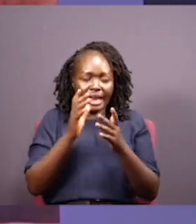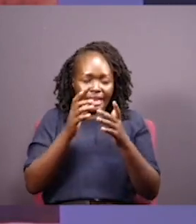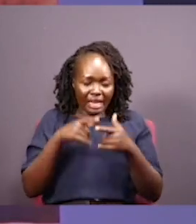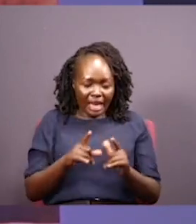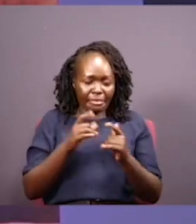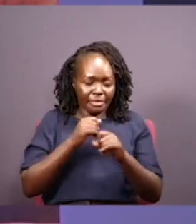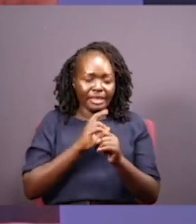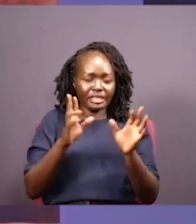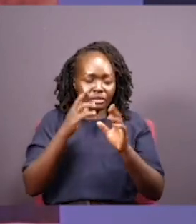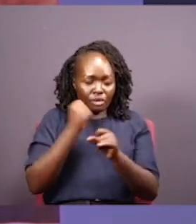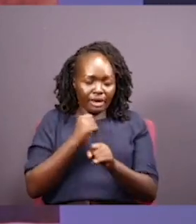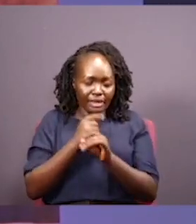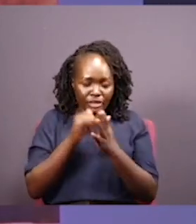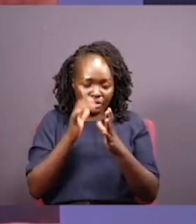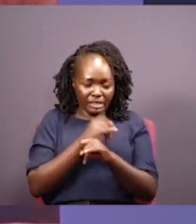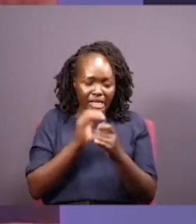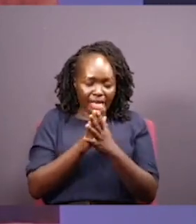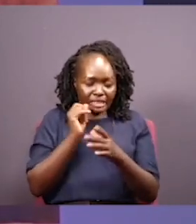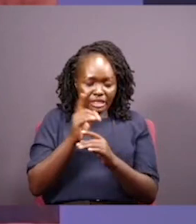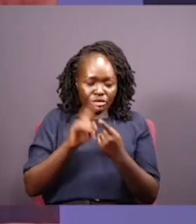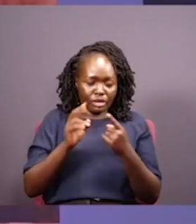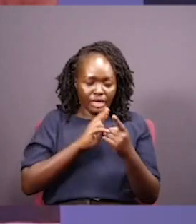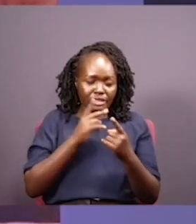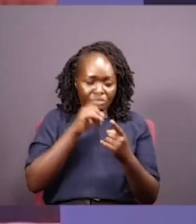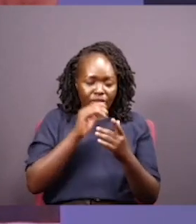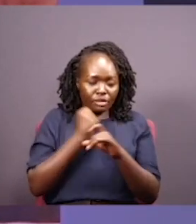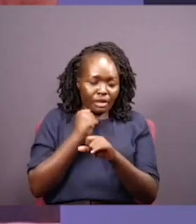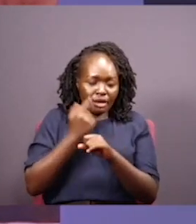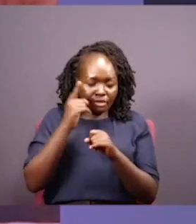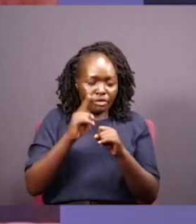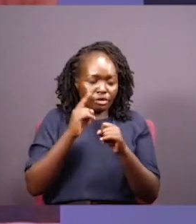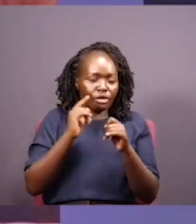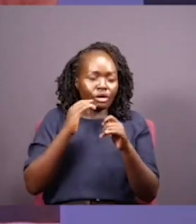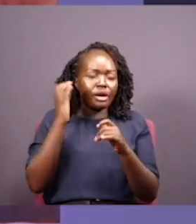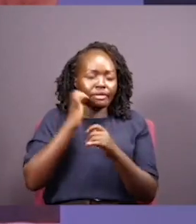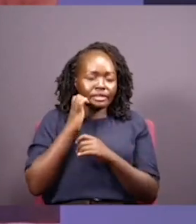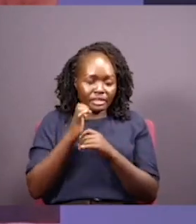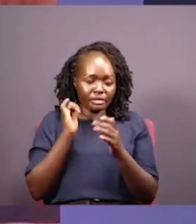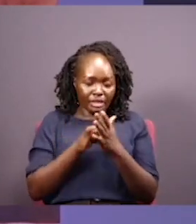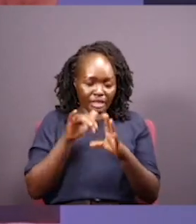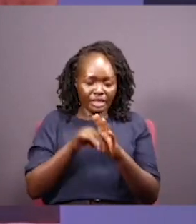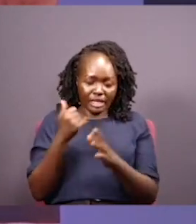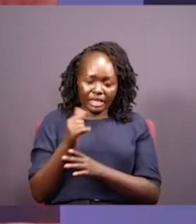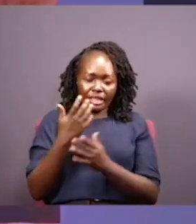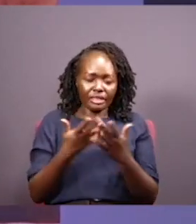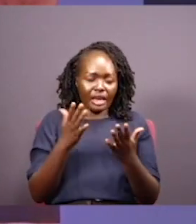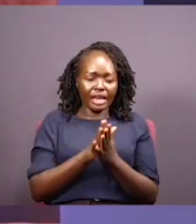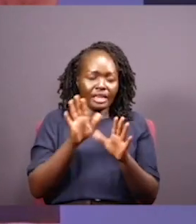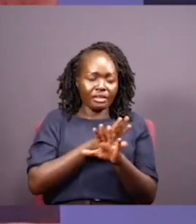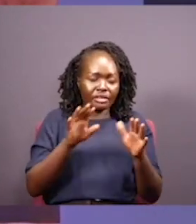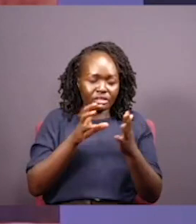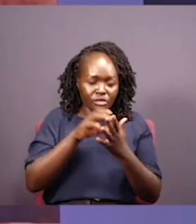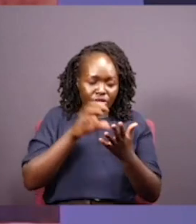and commissioned to us, Lord God, the work of evangelizing, Lord, in the midst of any and every situation, mighty